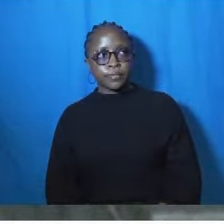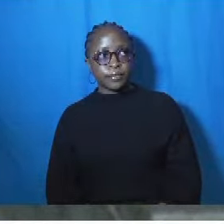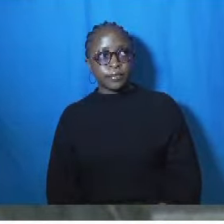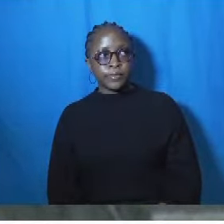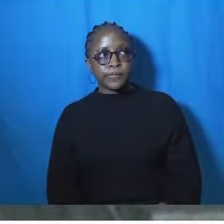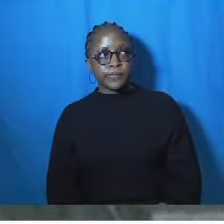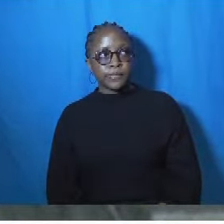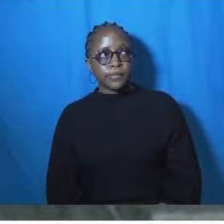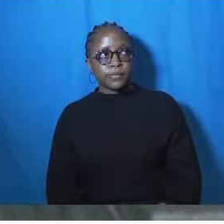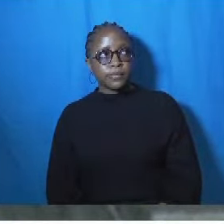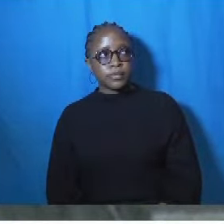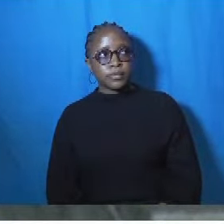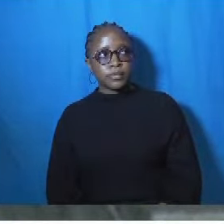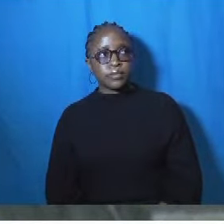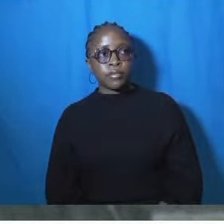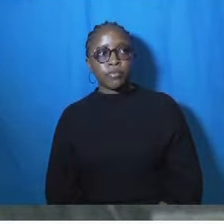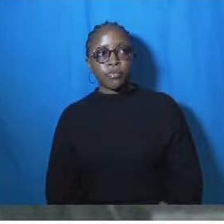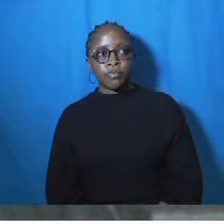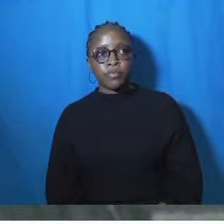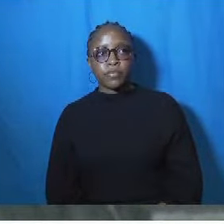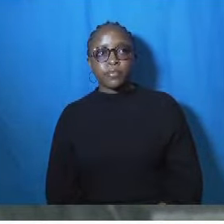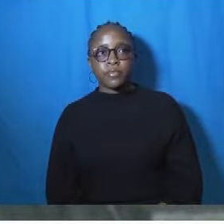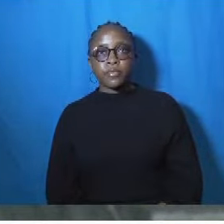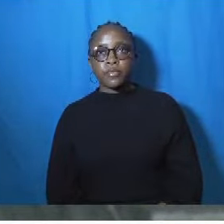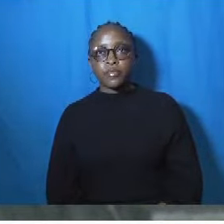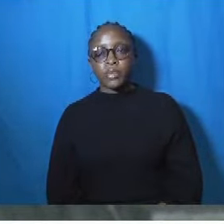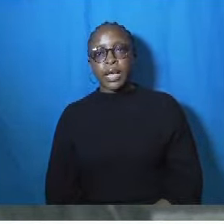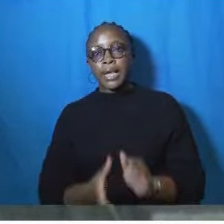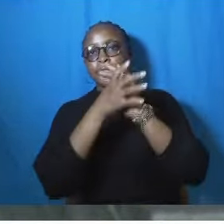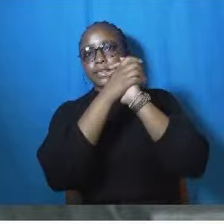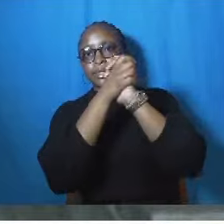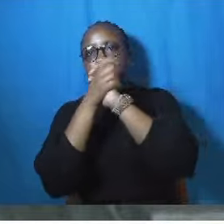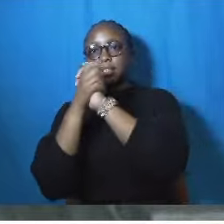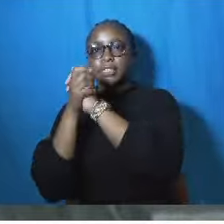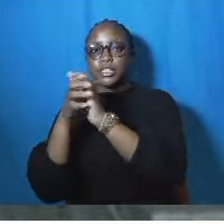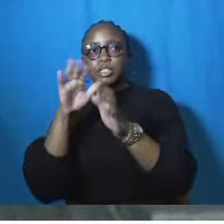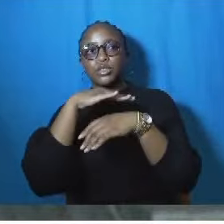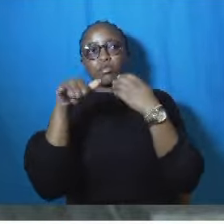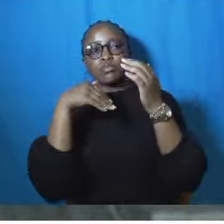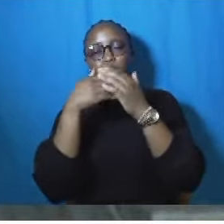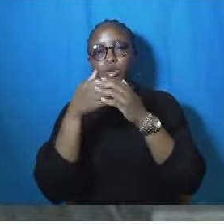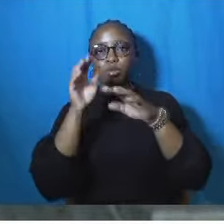And I greet us all in the wonderful name of our Lord Jesus. Good afternoon.